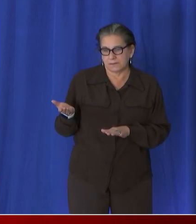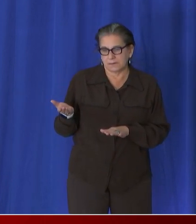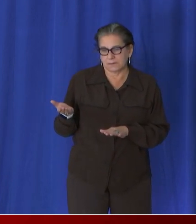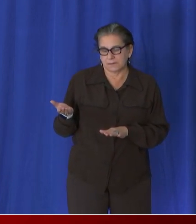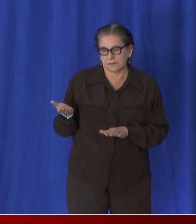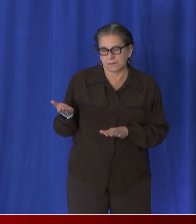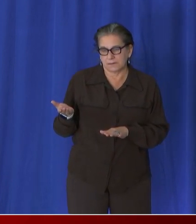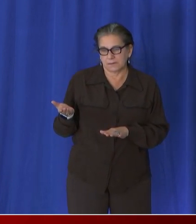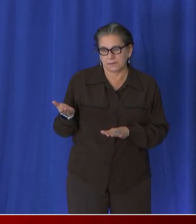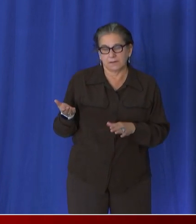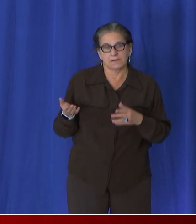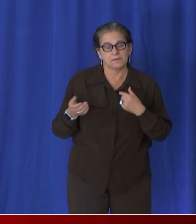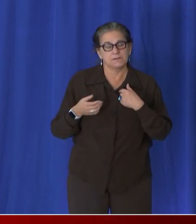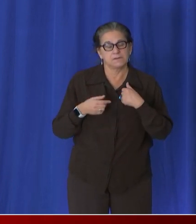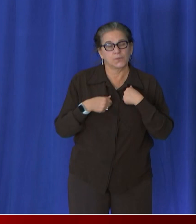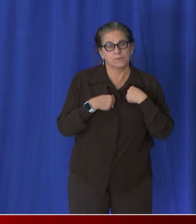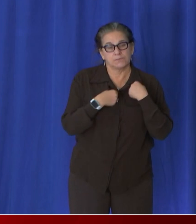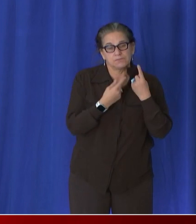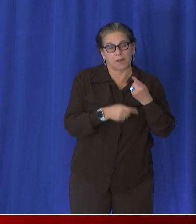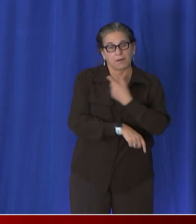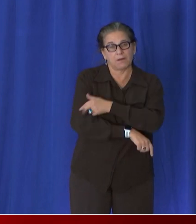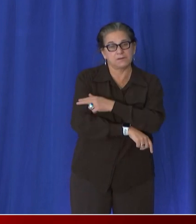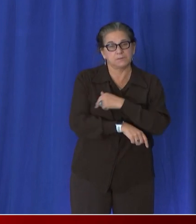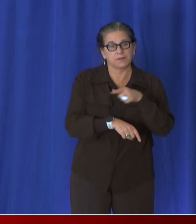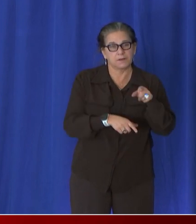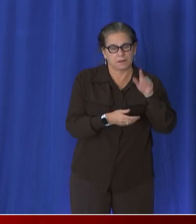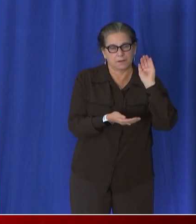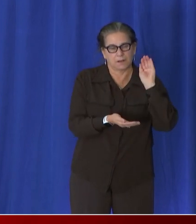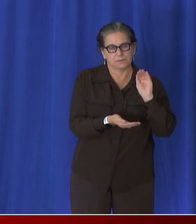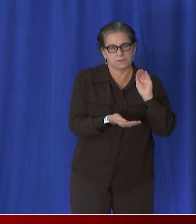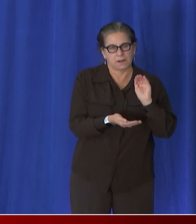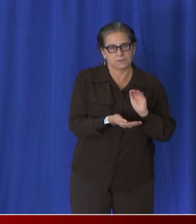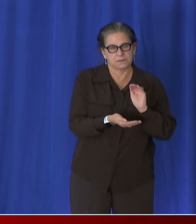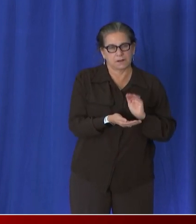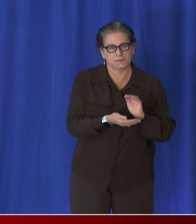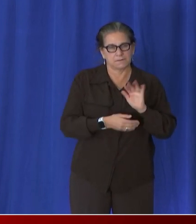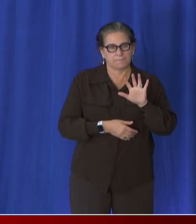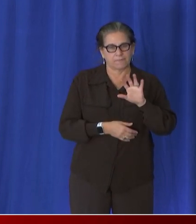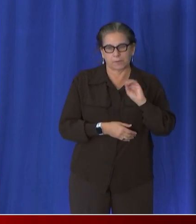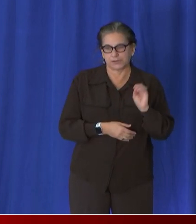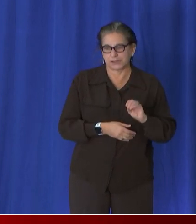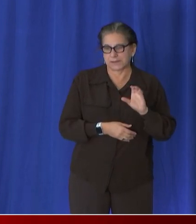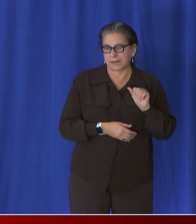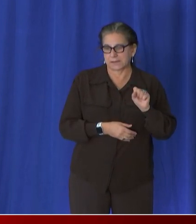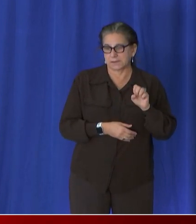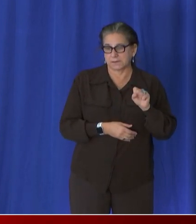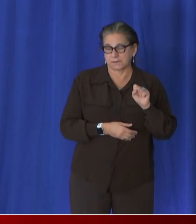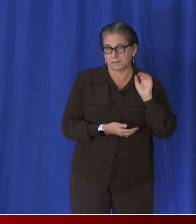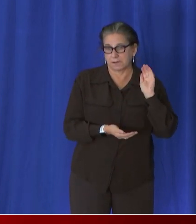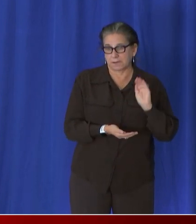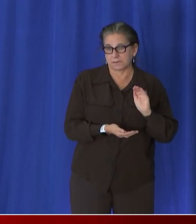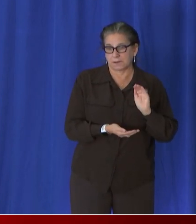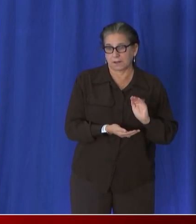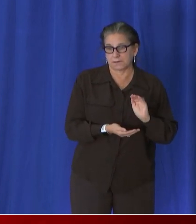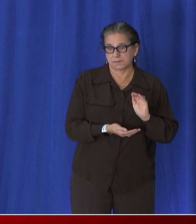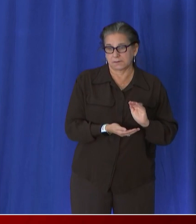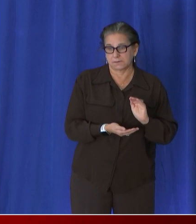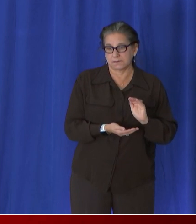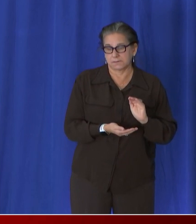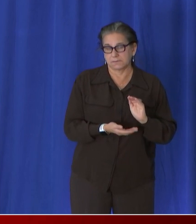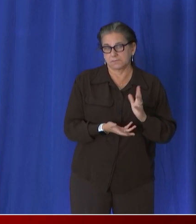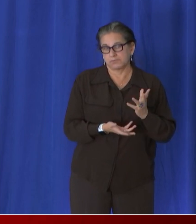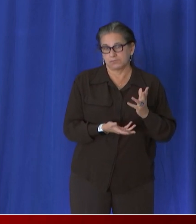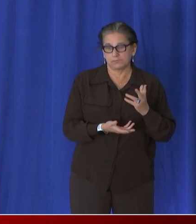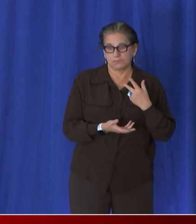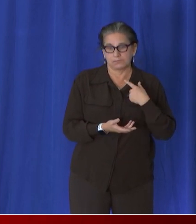seeing those surges cases, we're confident that our hospital system and healthcare system has the ability to take care of anything that we see in the